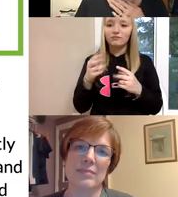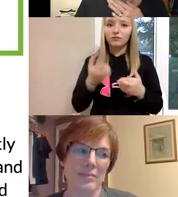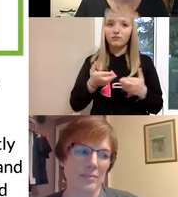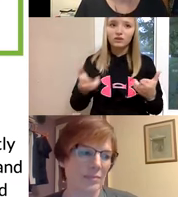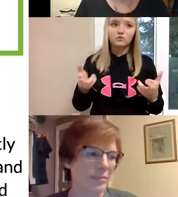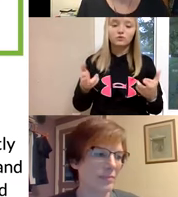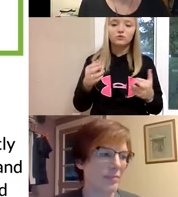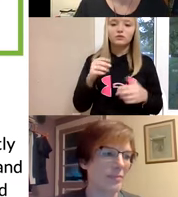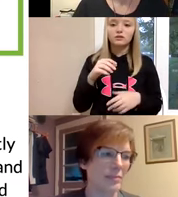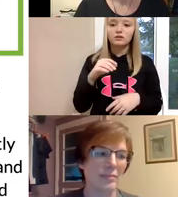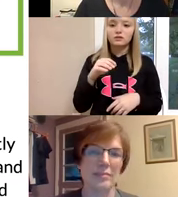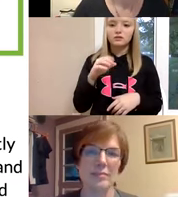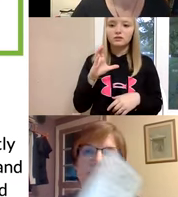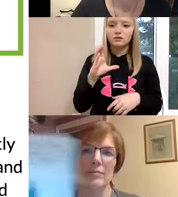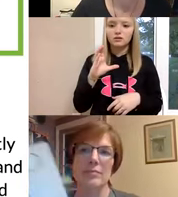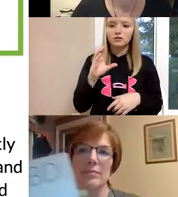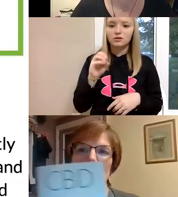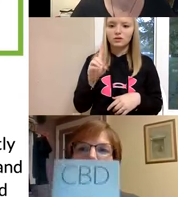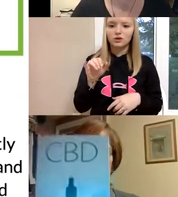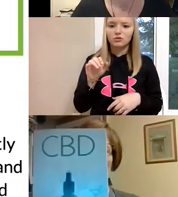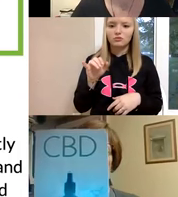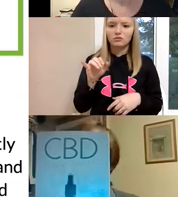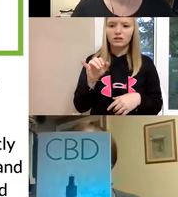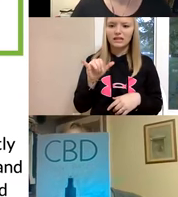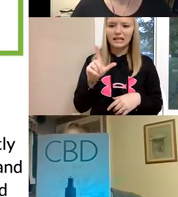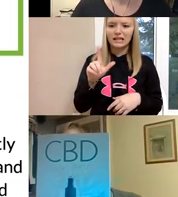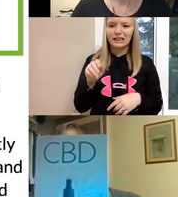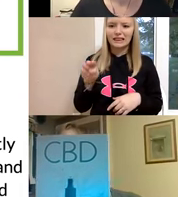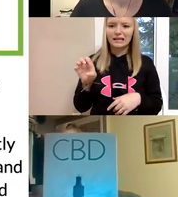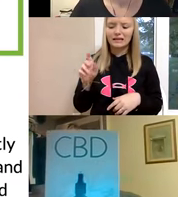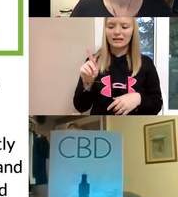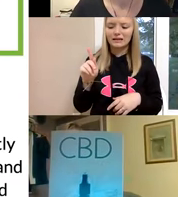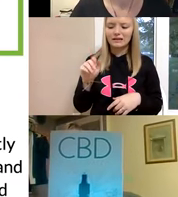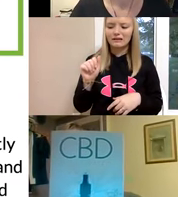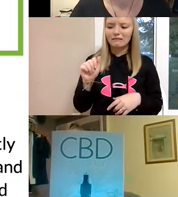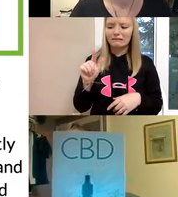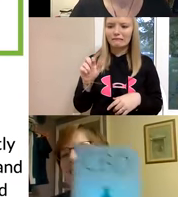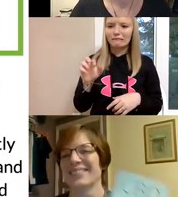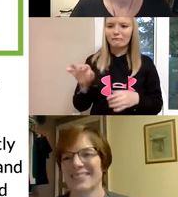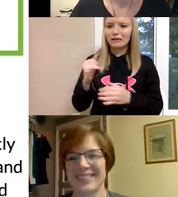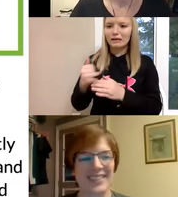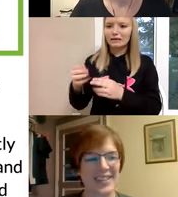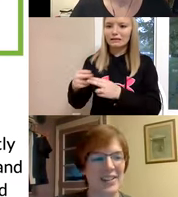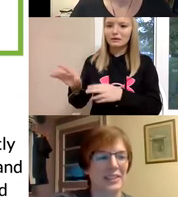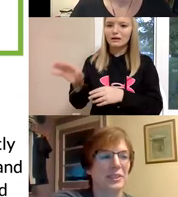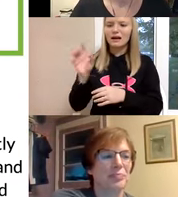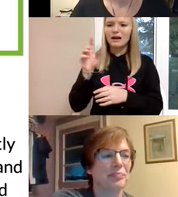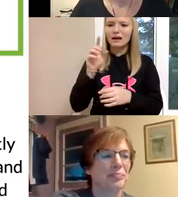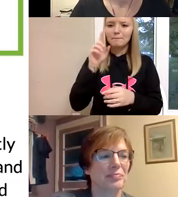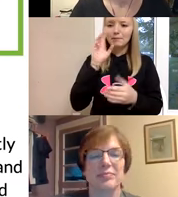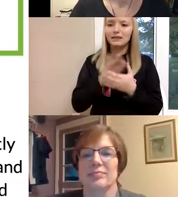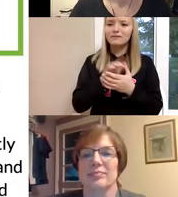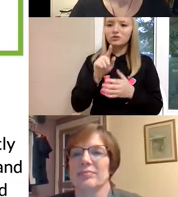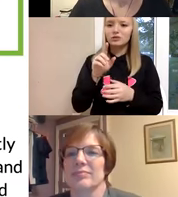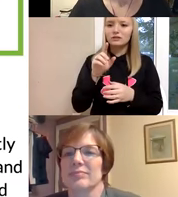Callagher, she is a great, I believe she's Diamond in Young Living, and